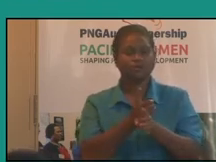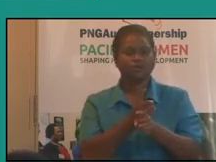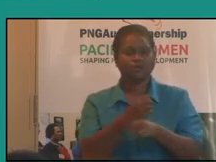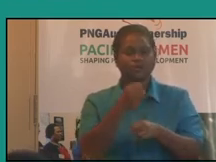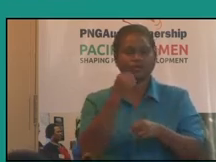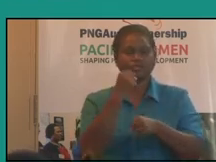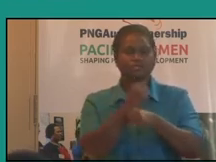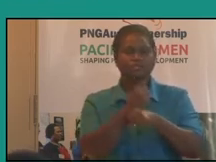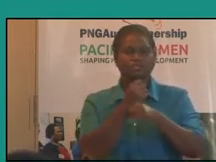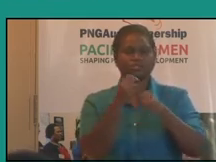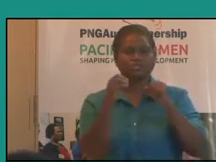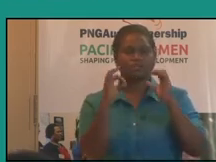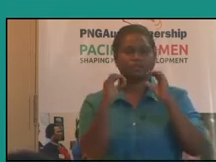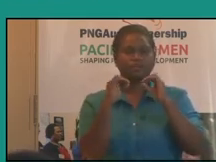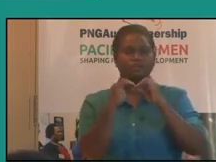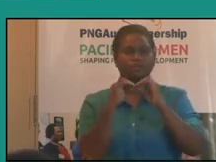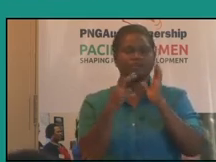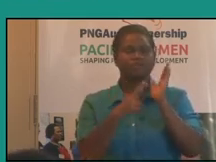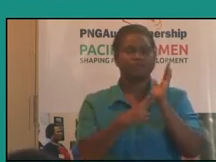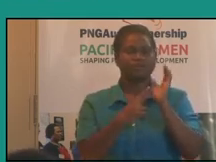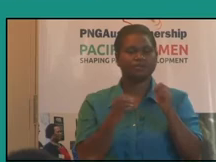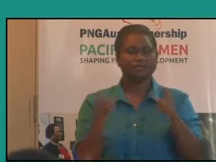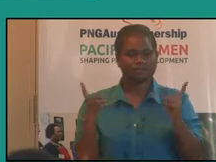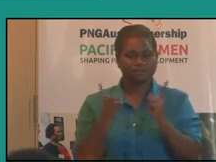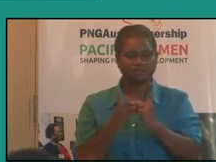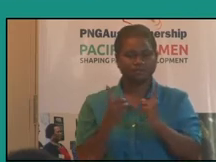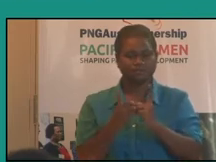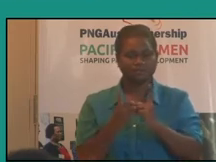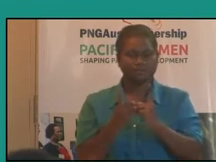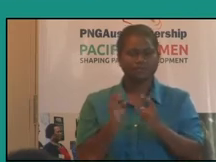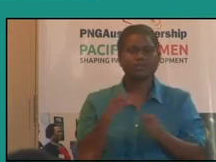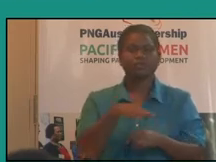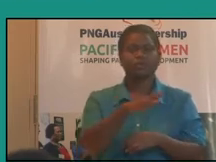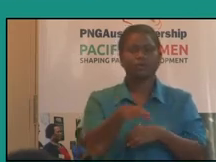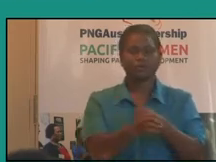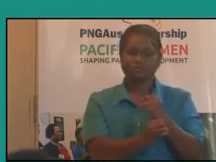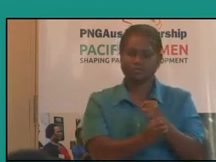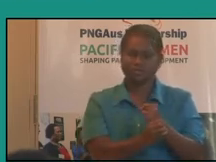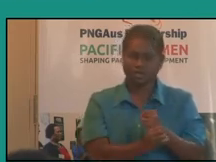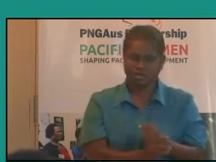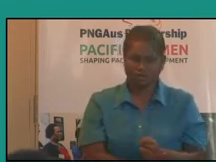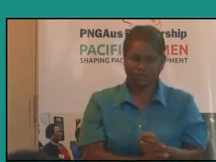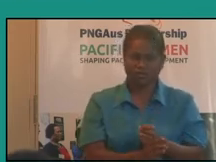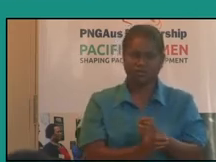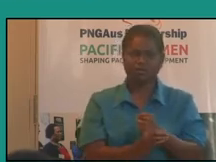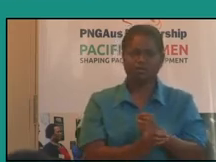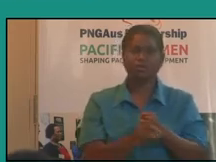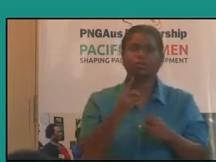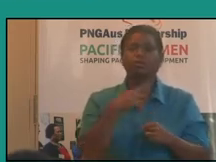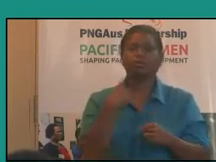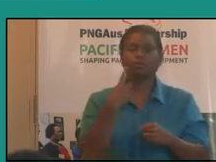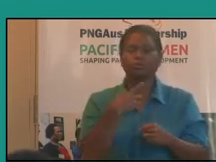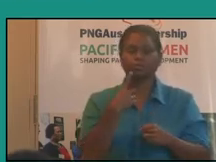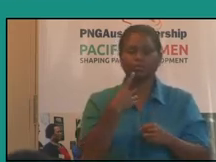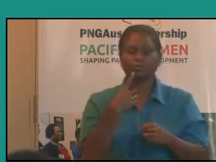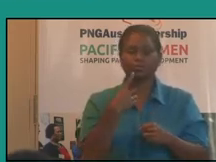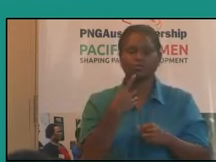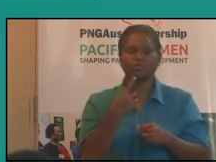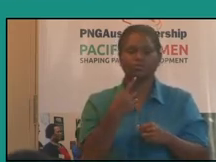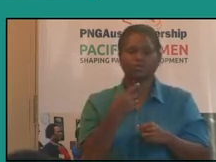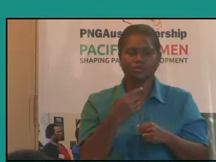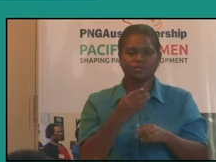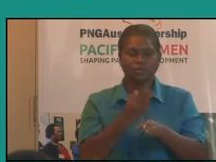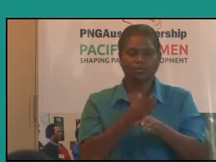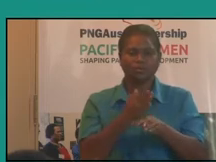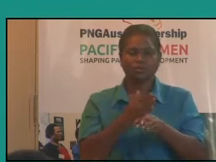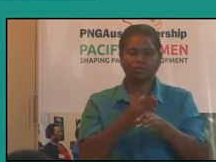GBV forum, where our politicians that are members of the GBV committee, parliamentary committee, are quite receptive